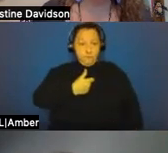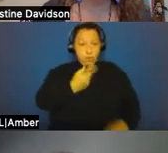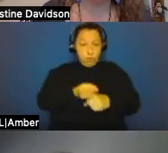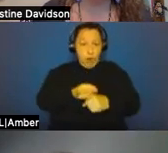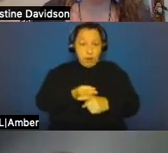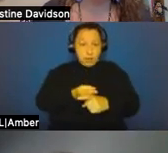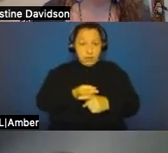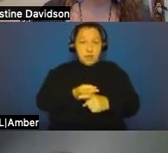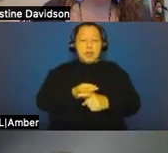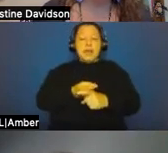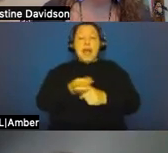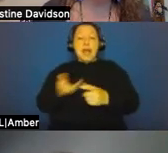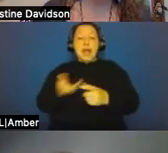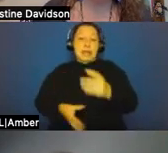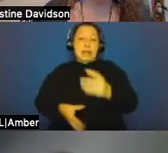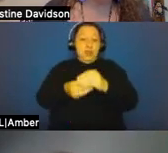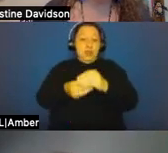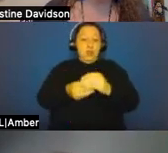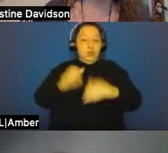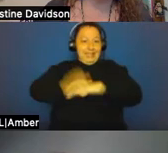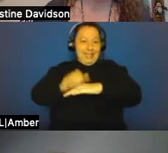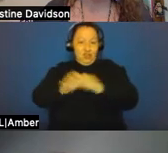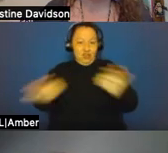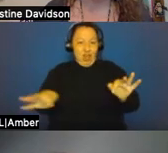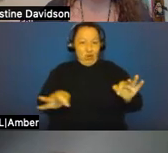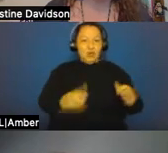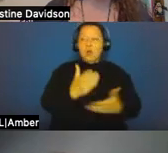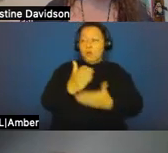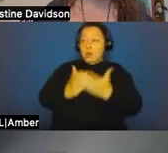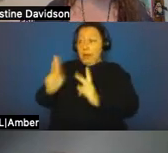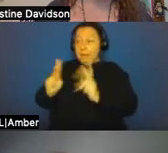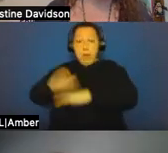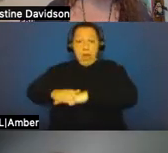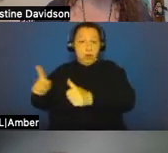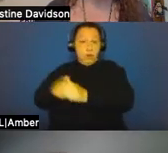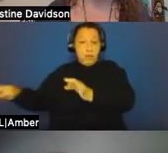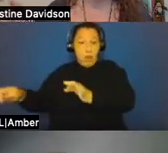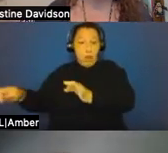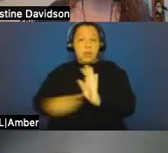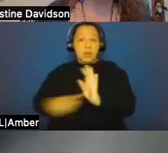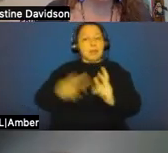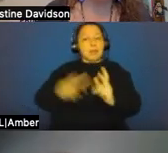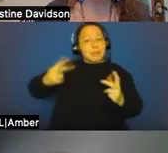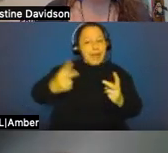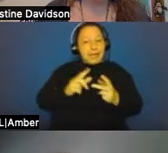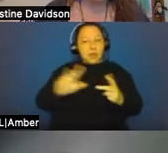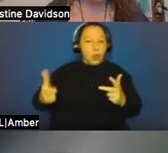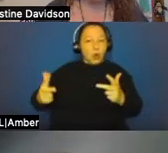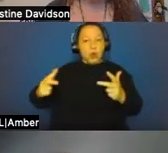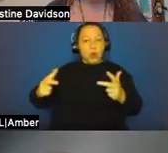the English language, right? So for some, English is their first language. Sometimes it's their second or third or more